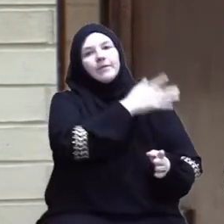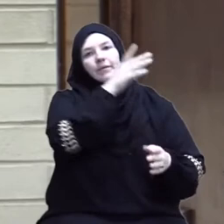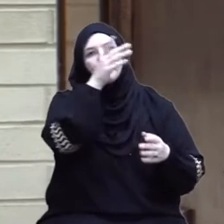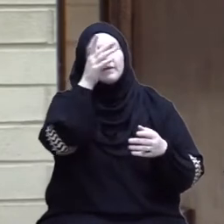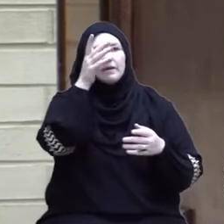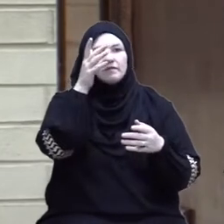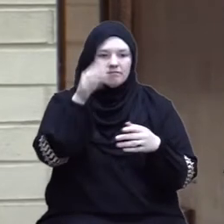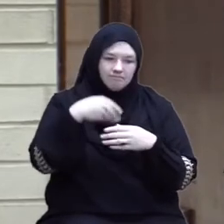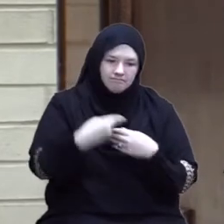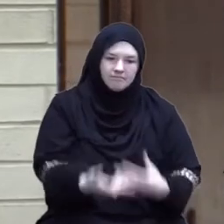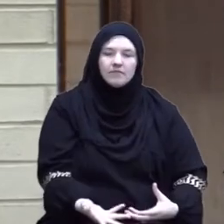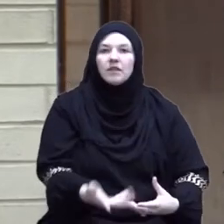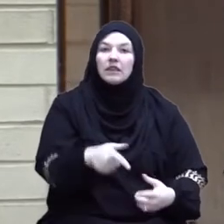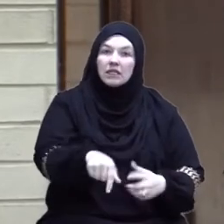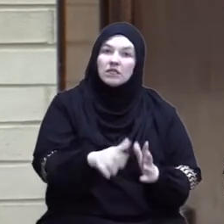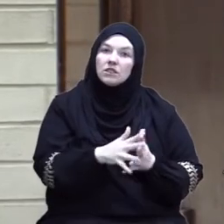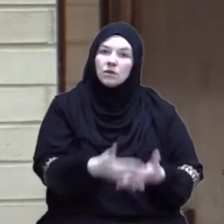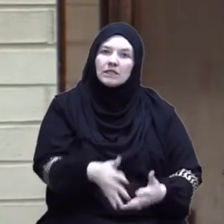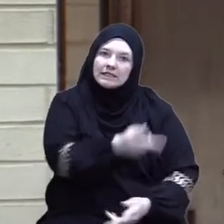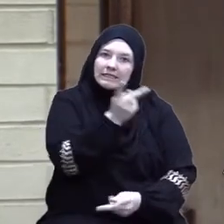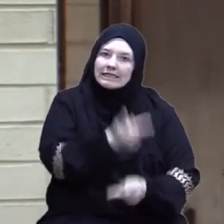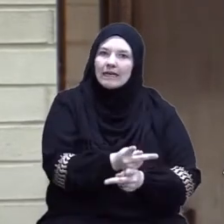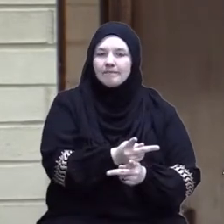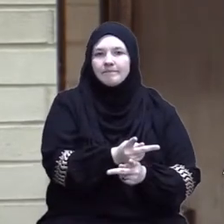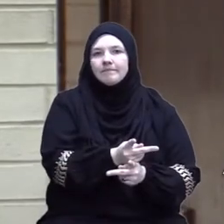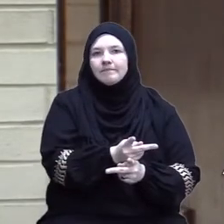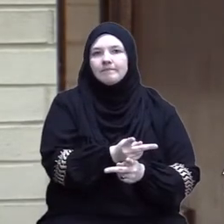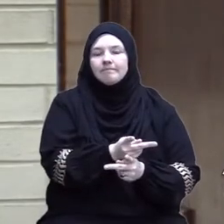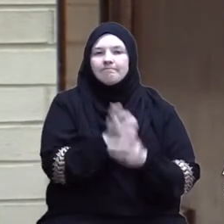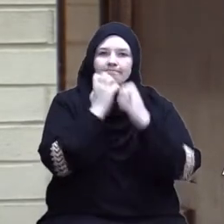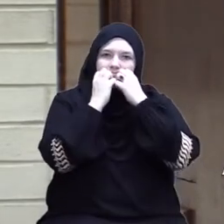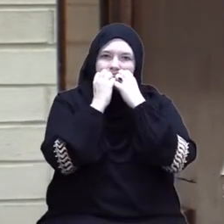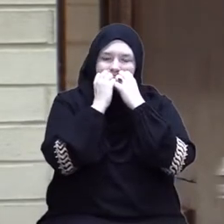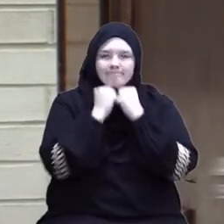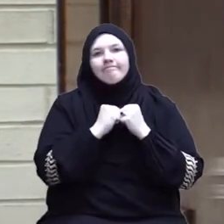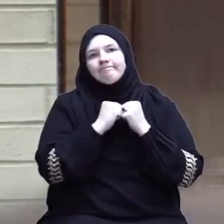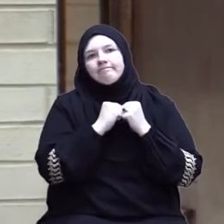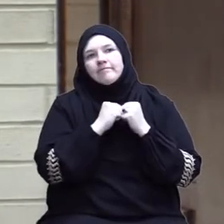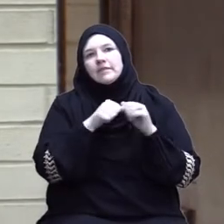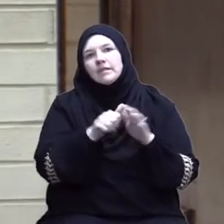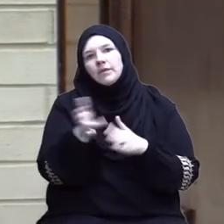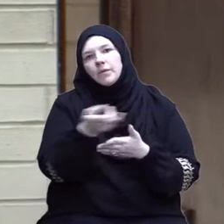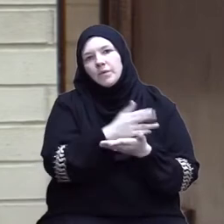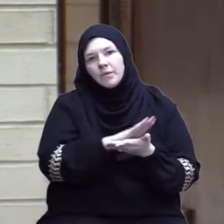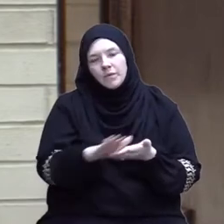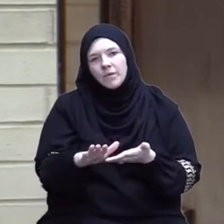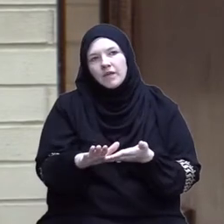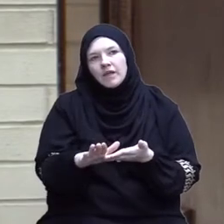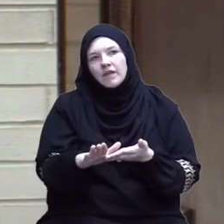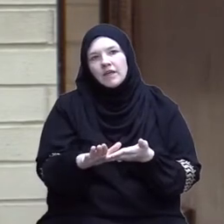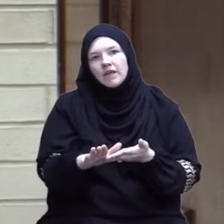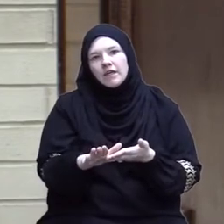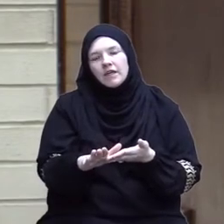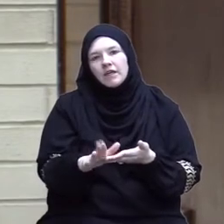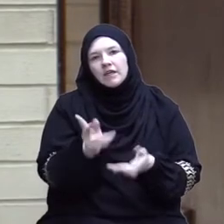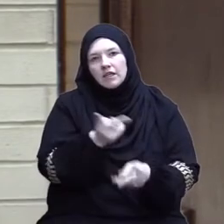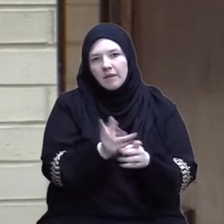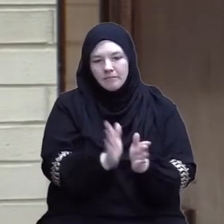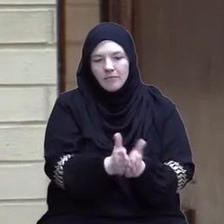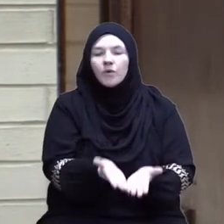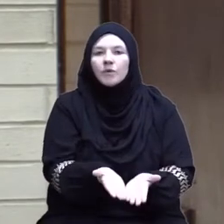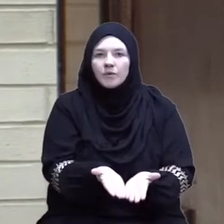came down. This book is kept in Al-Lawh Al-Mahfuz, in the holy, sacred, divine kept